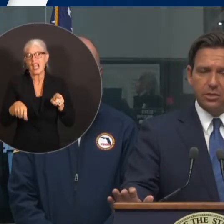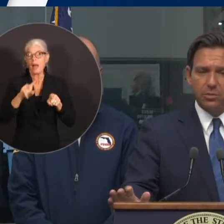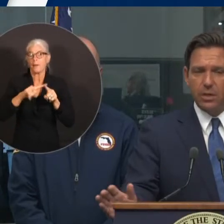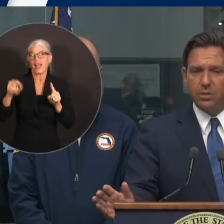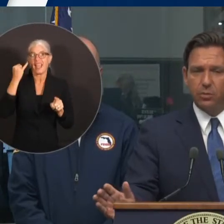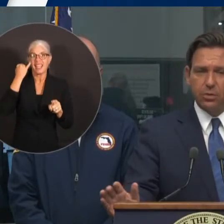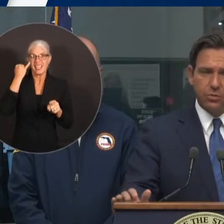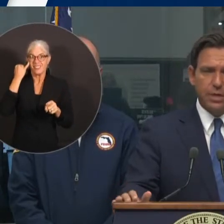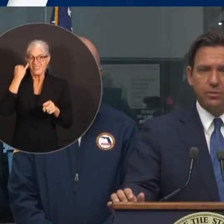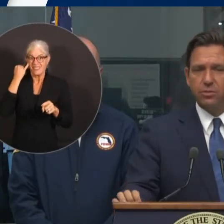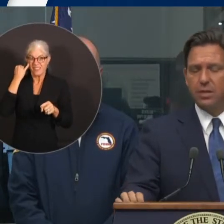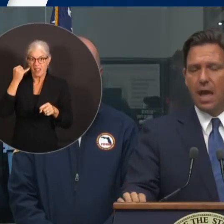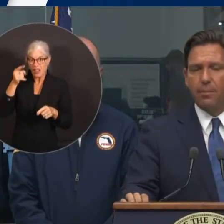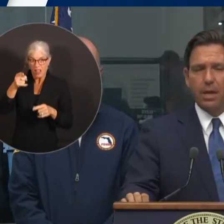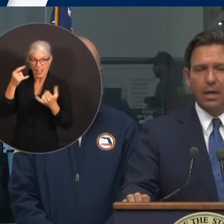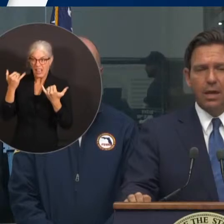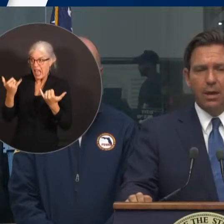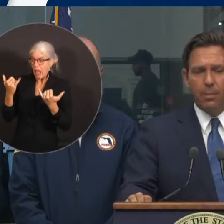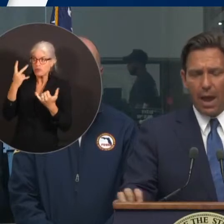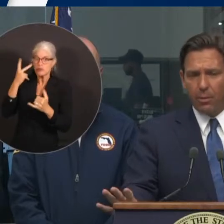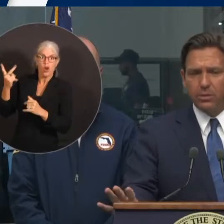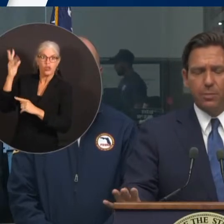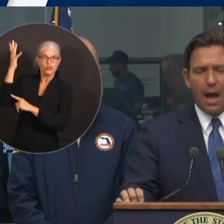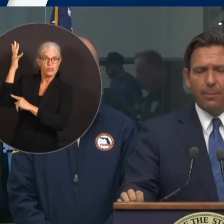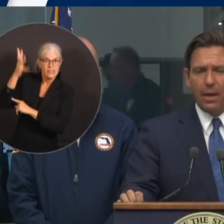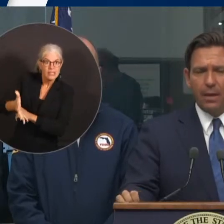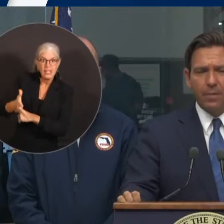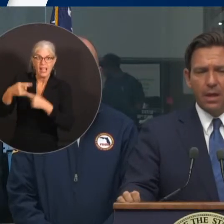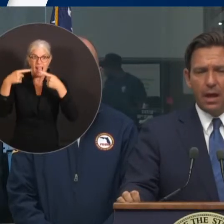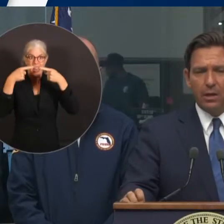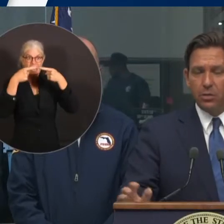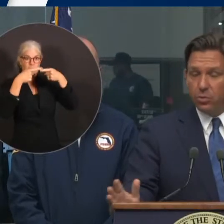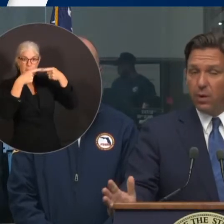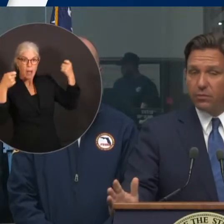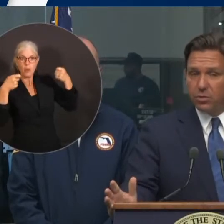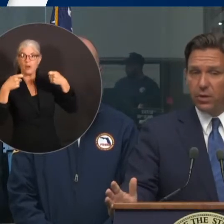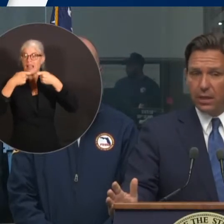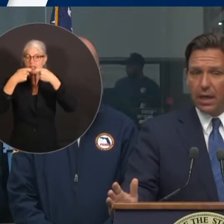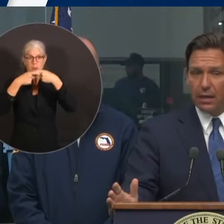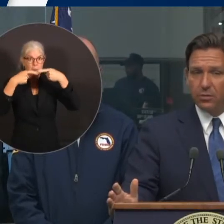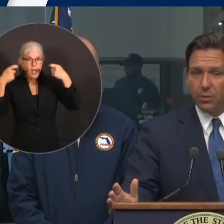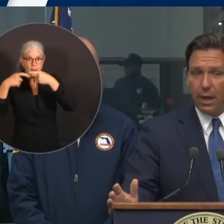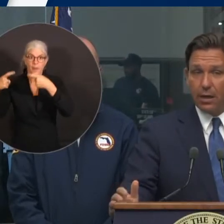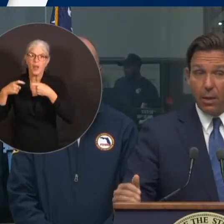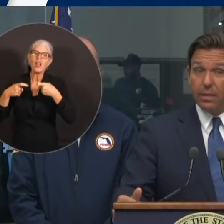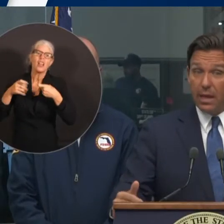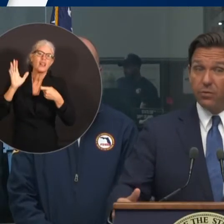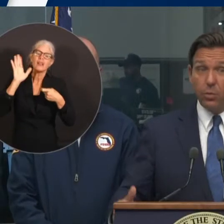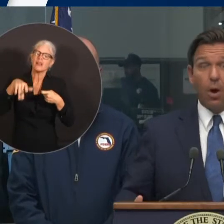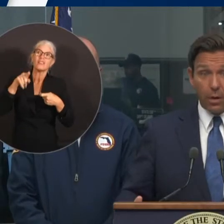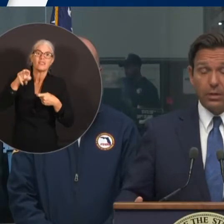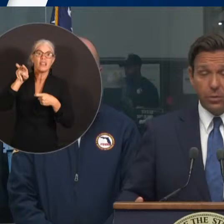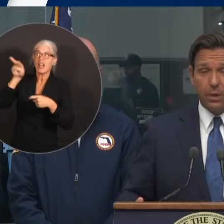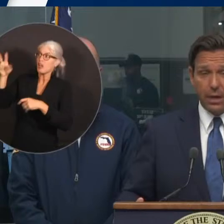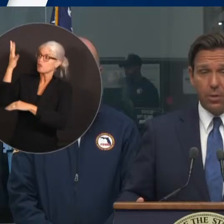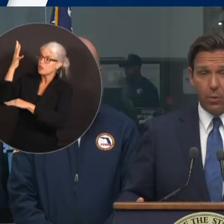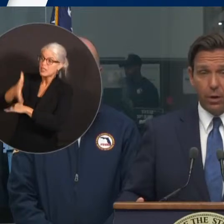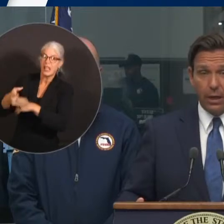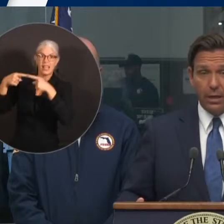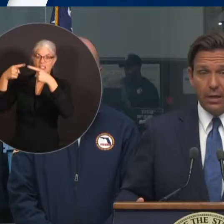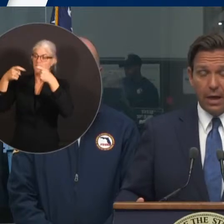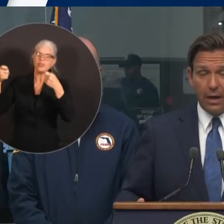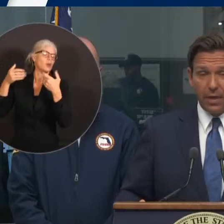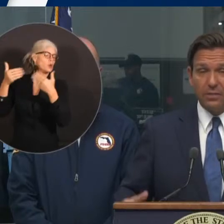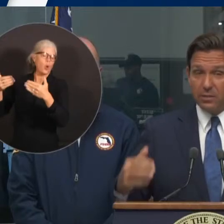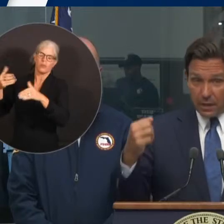get in a situation where trees are snapping, power's popping, you do have to treat it like a tornado. And then if you are in a tornado